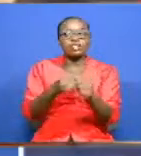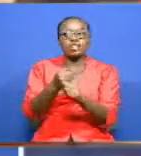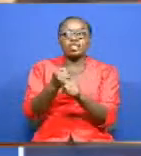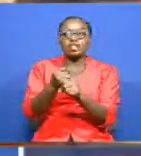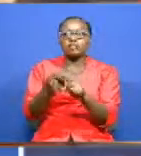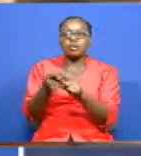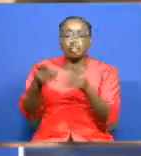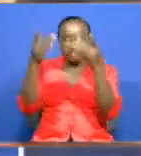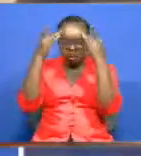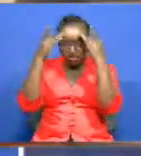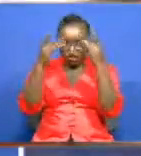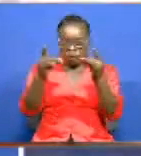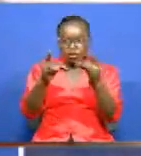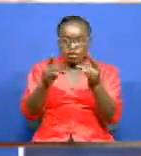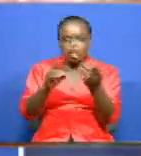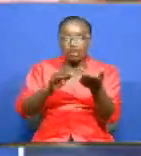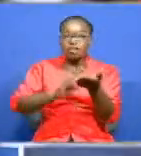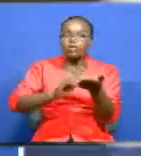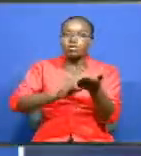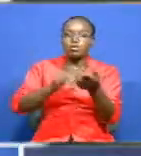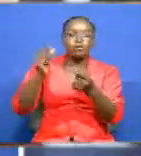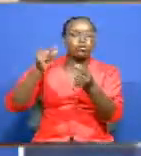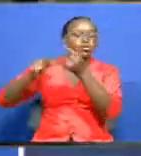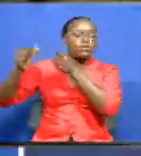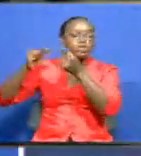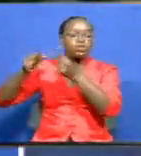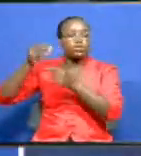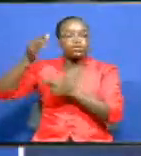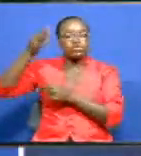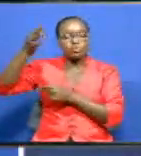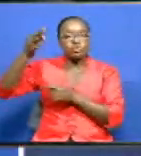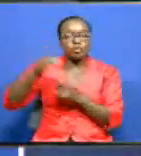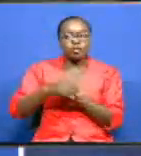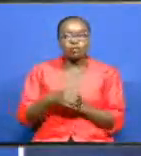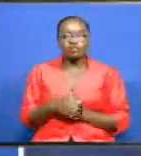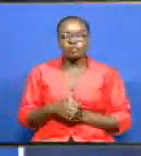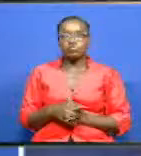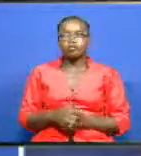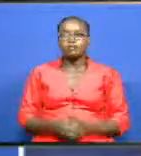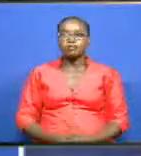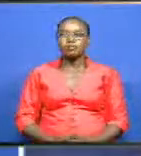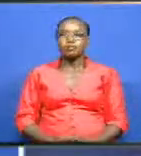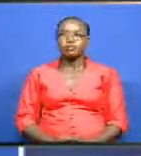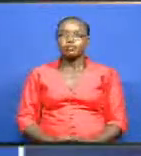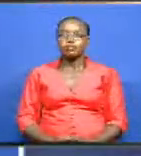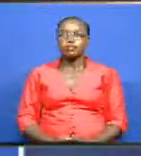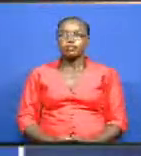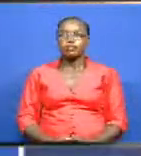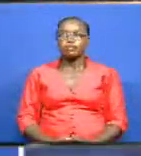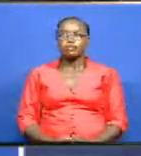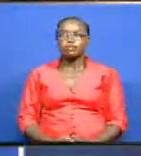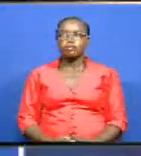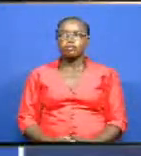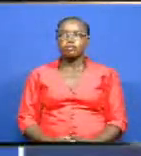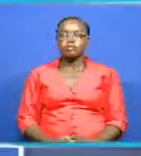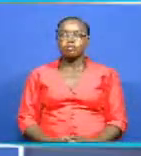but his decisions will be documented for generations to come. Caroline Kamau reporting for Channel One News.